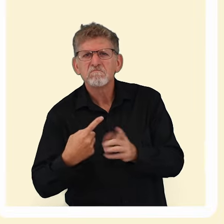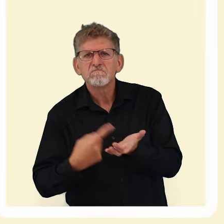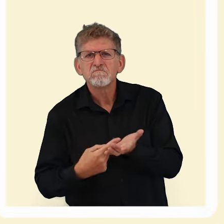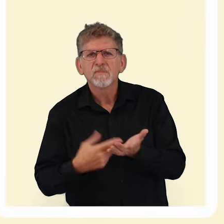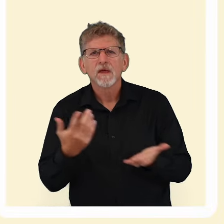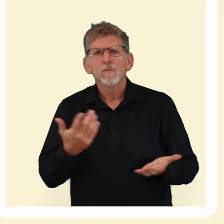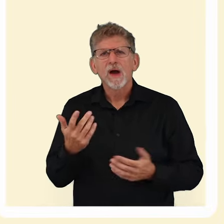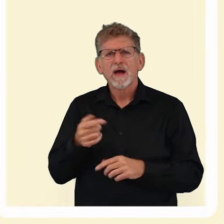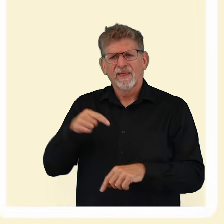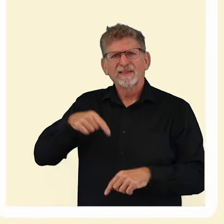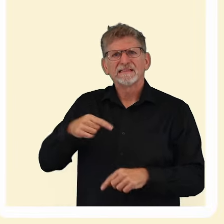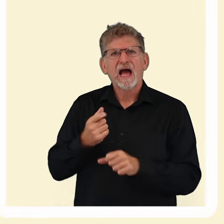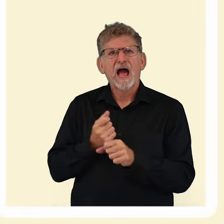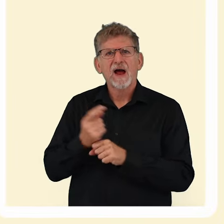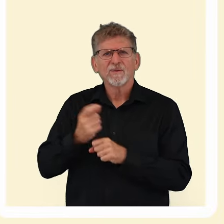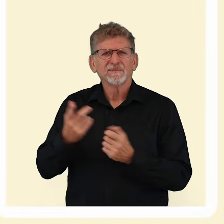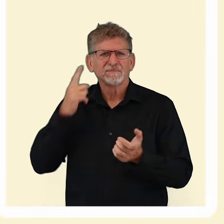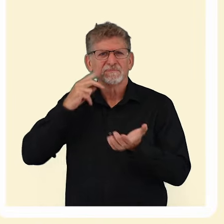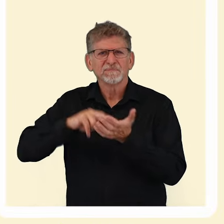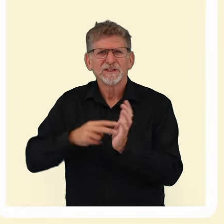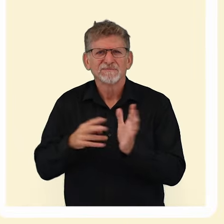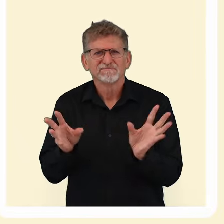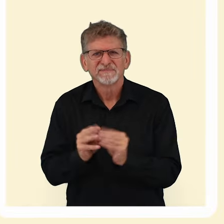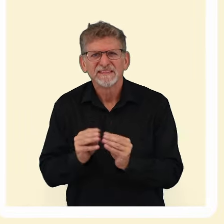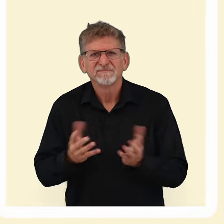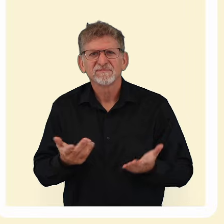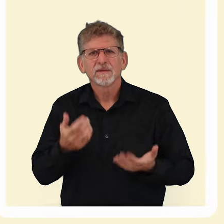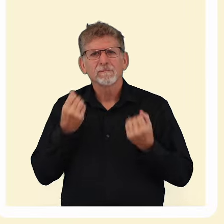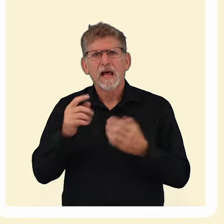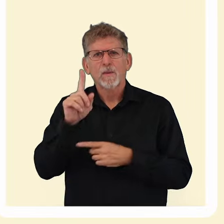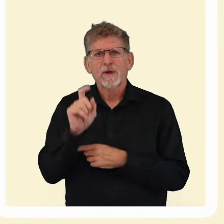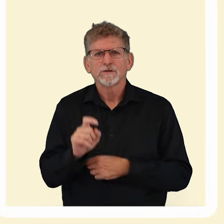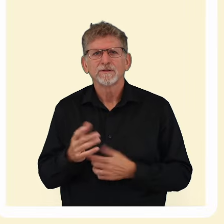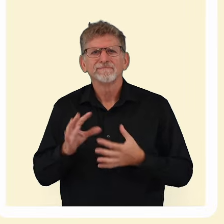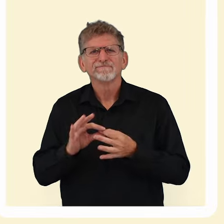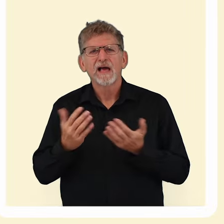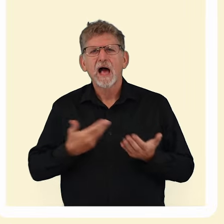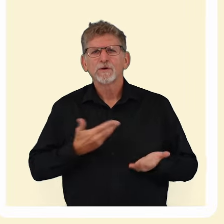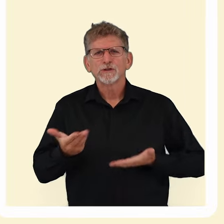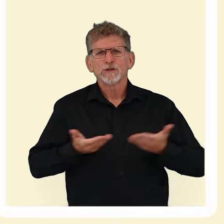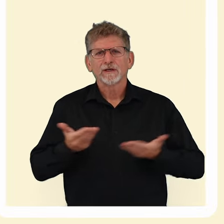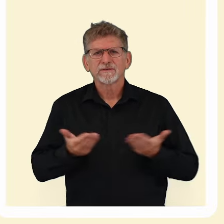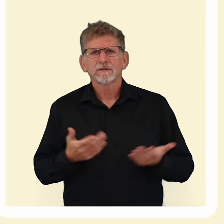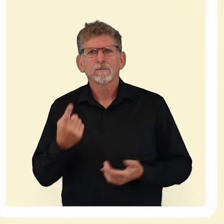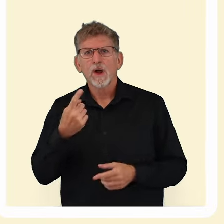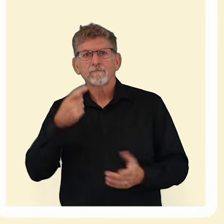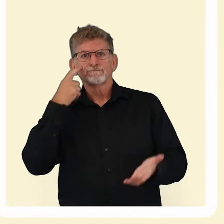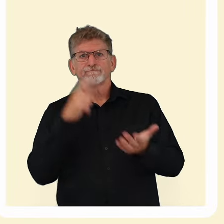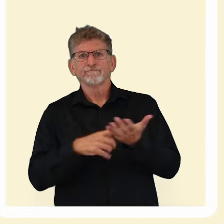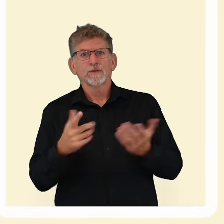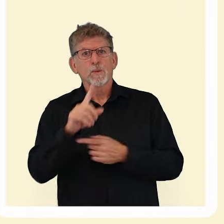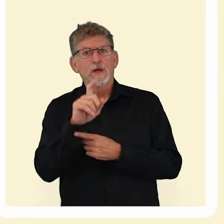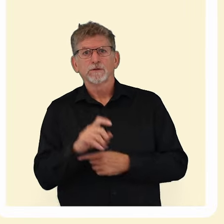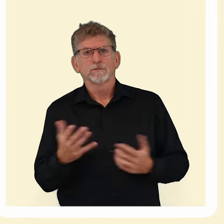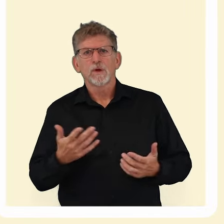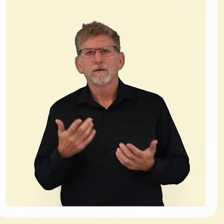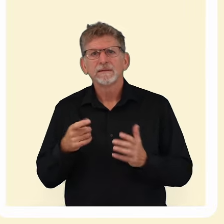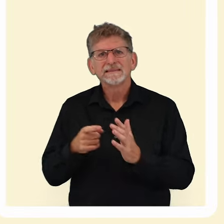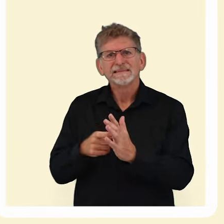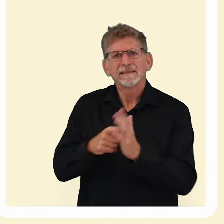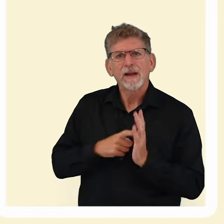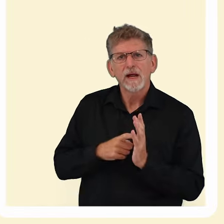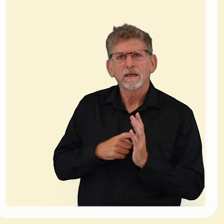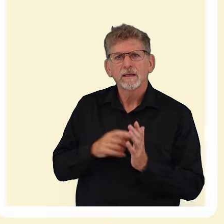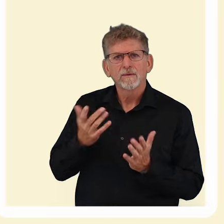speaking to our services right now. And one of the highlight questions is the demand, the request. Everybody wants more services.